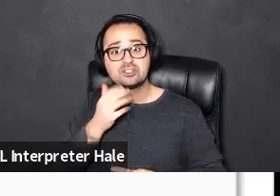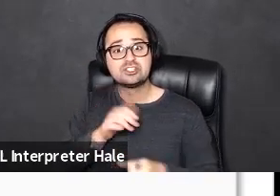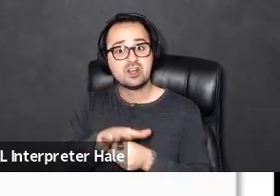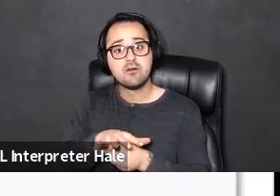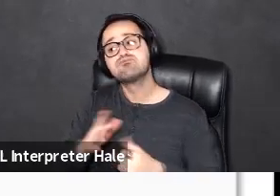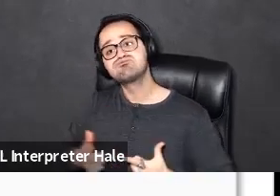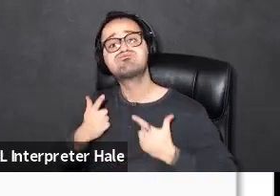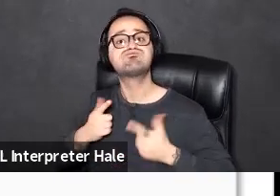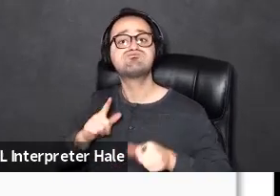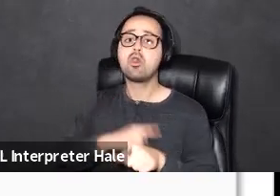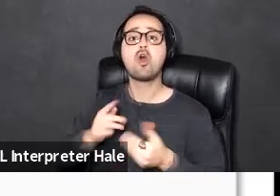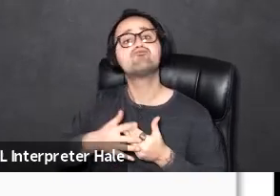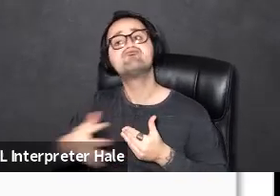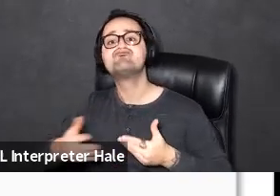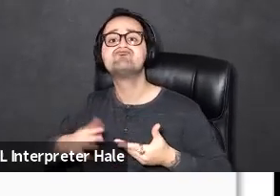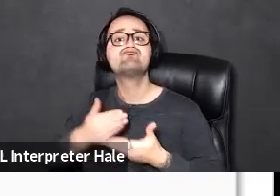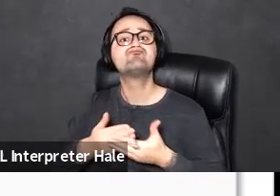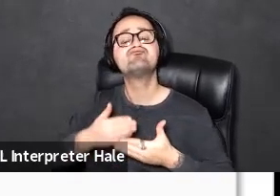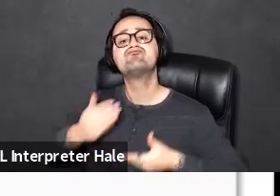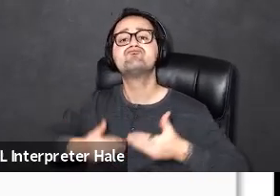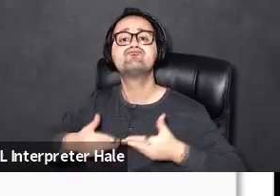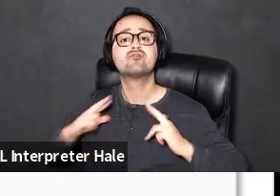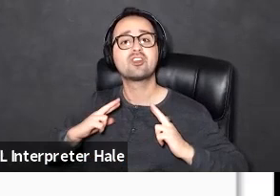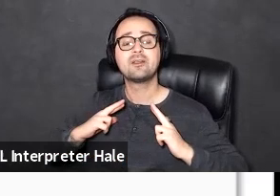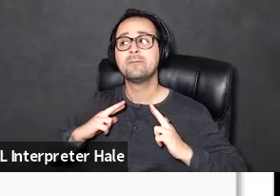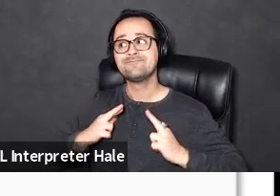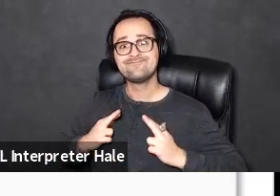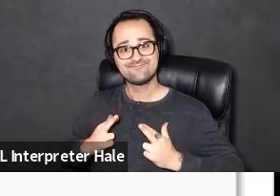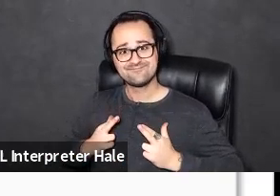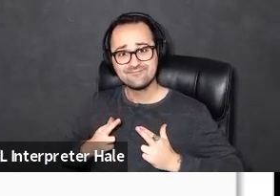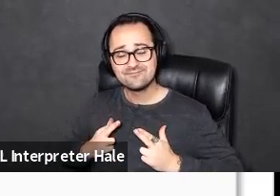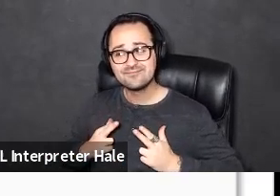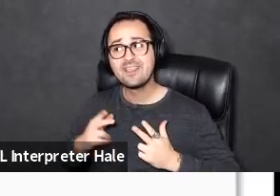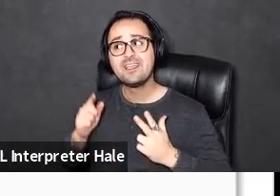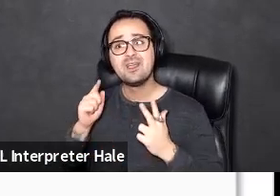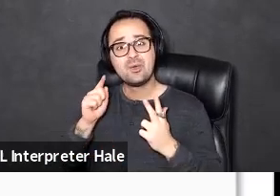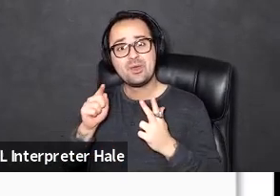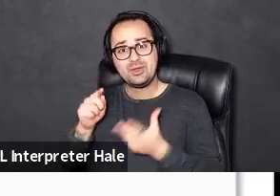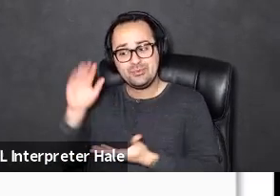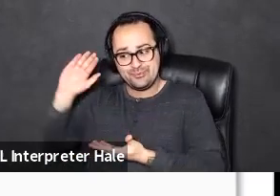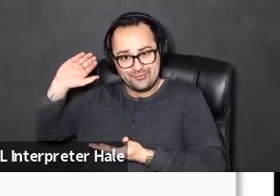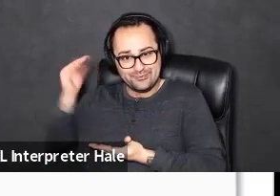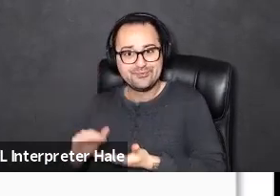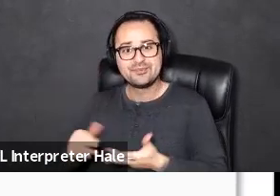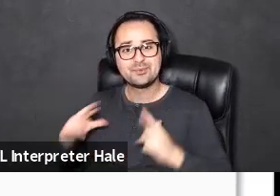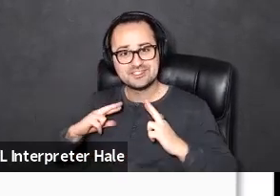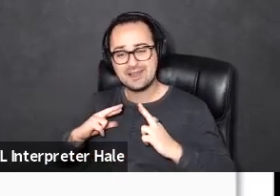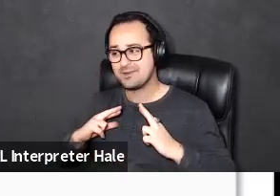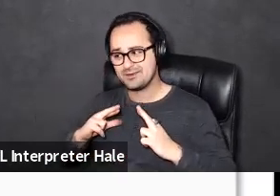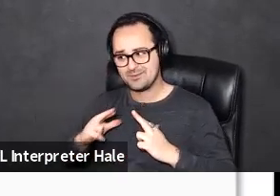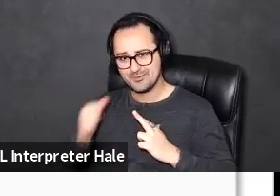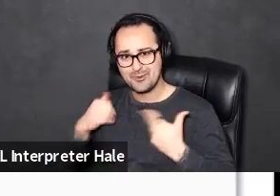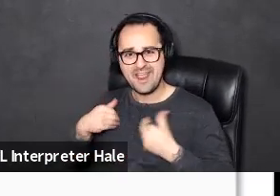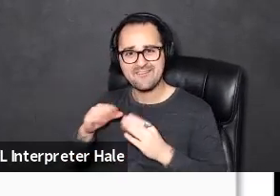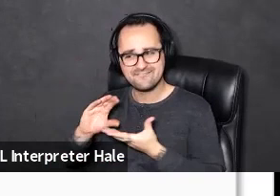life in retirement, you may not have as robust a retirement, but you're trying to leave assets for that child. Another way to solve this